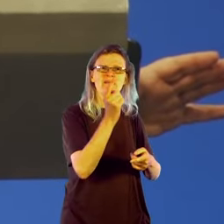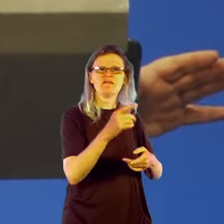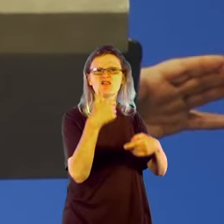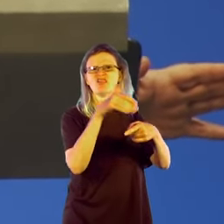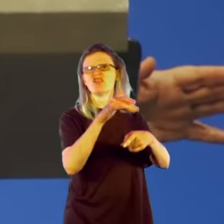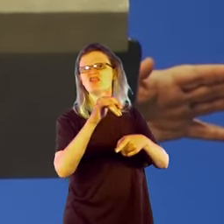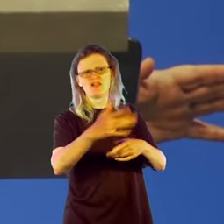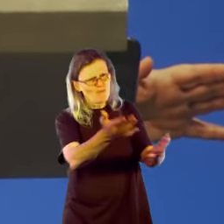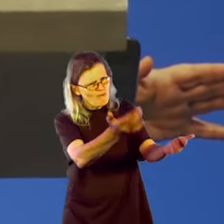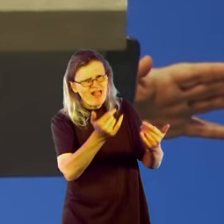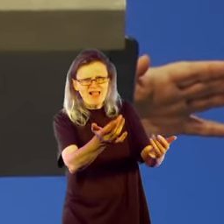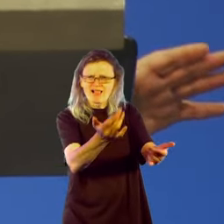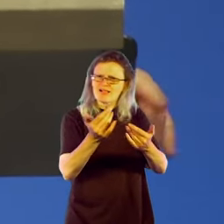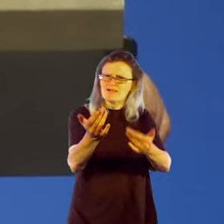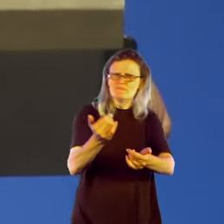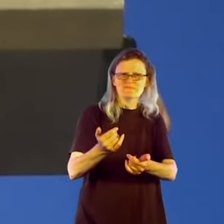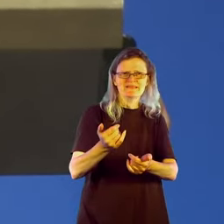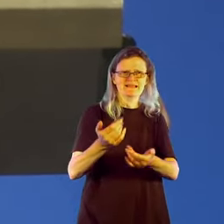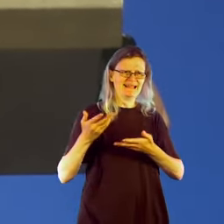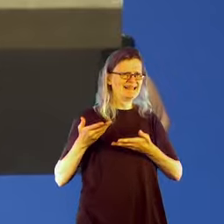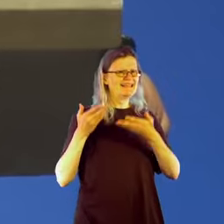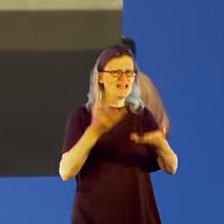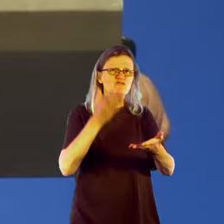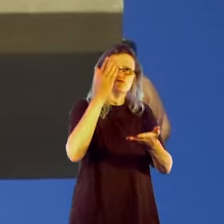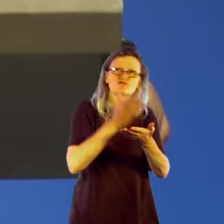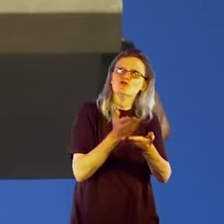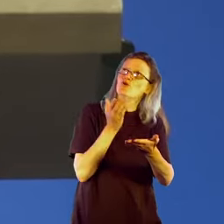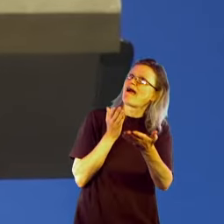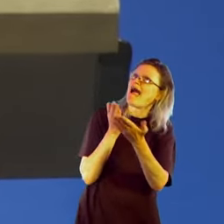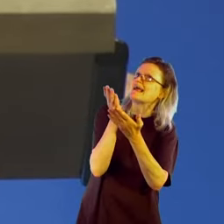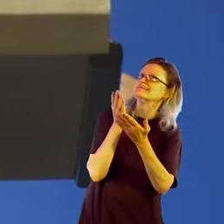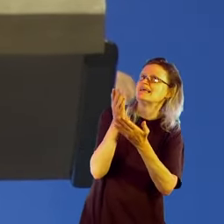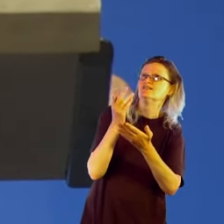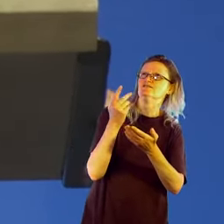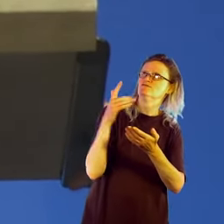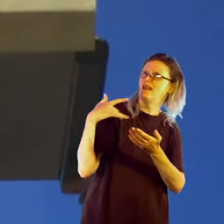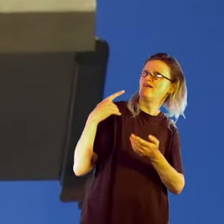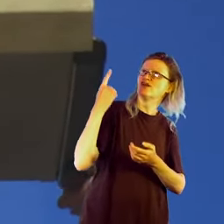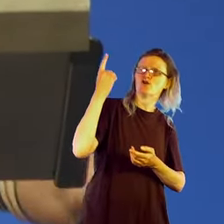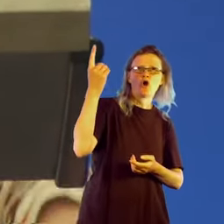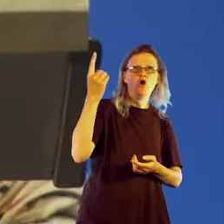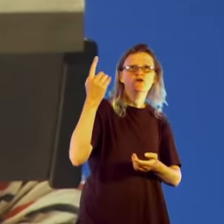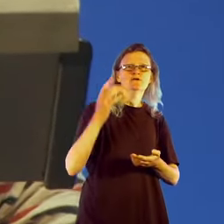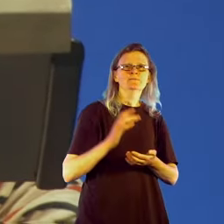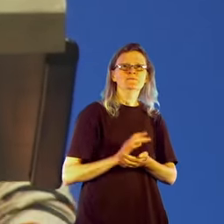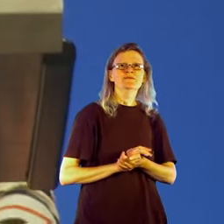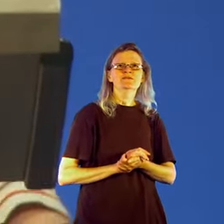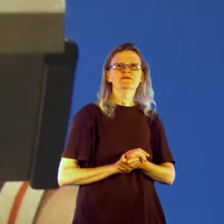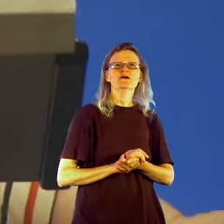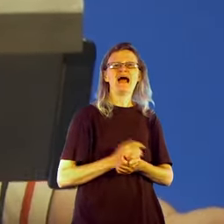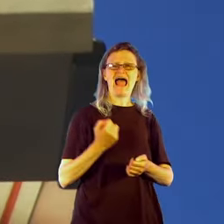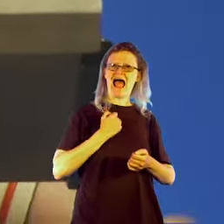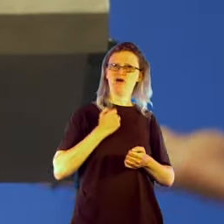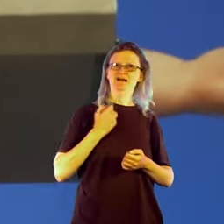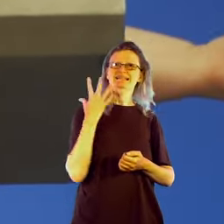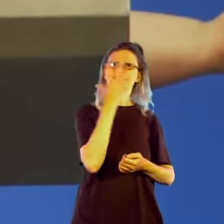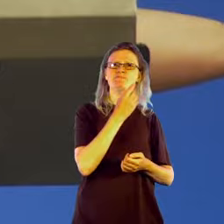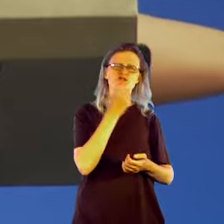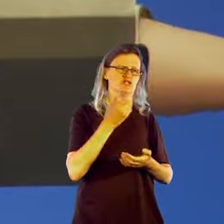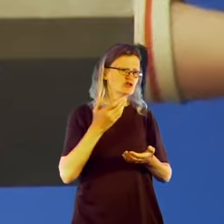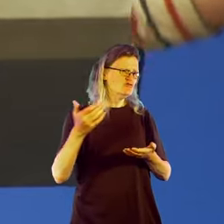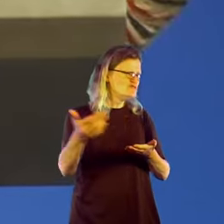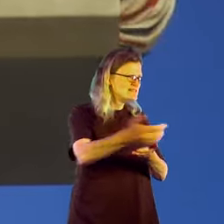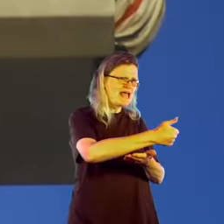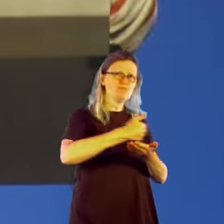his disciples true access to the living God. Our spiritual redemption in Christ is real,